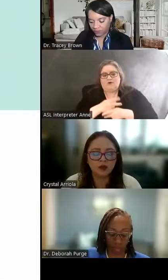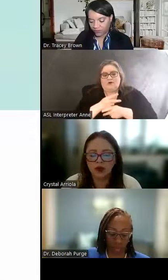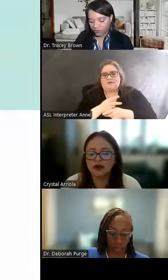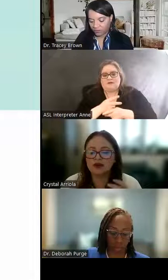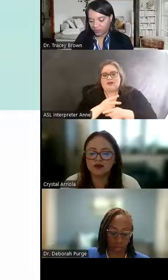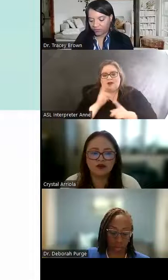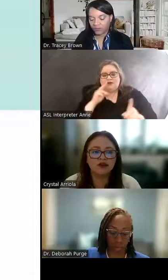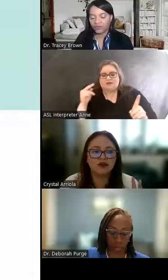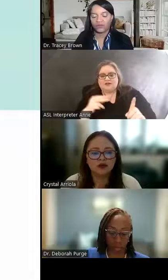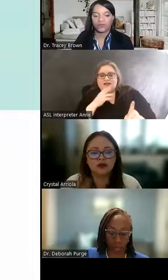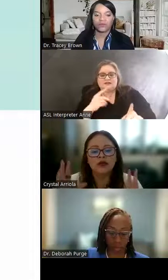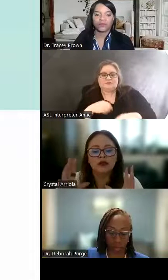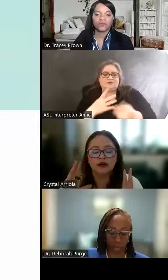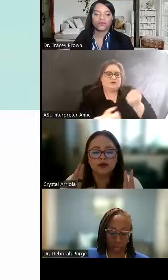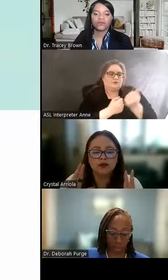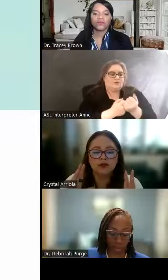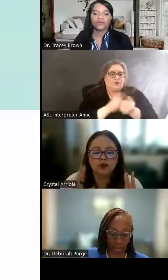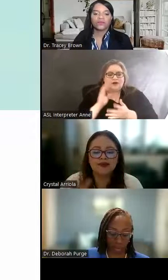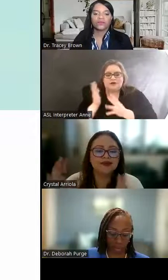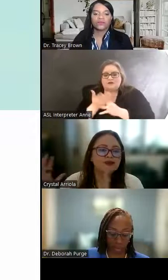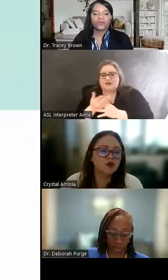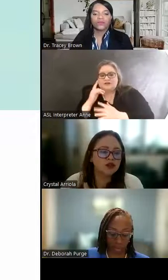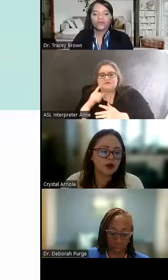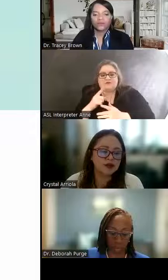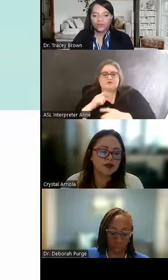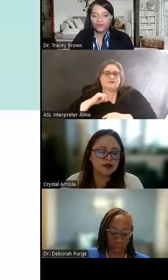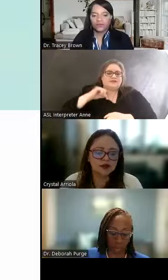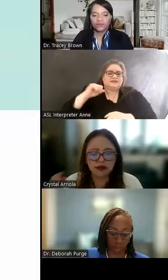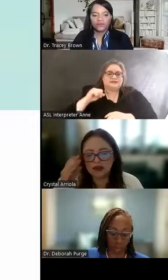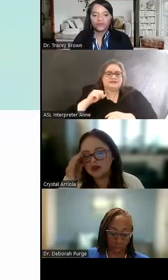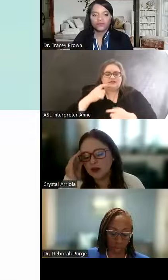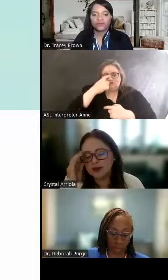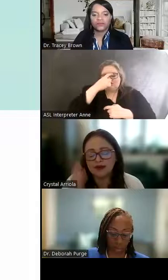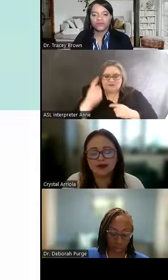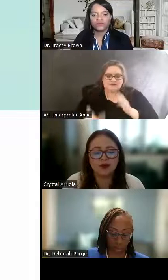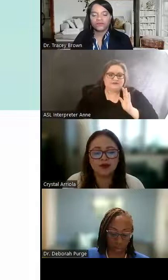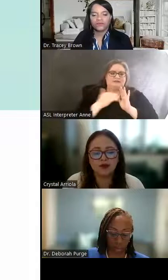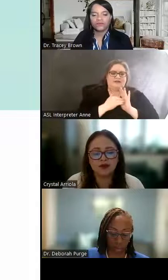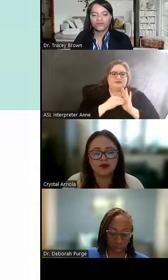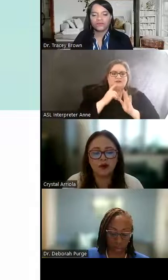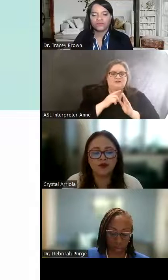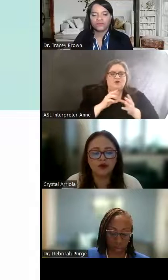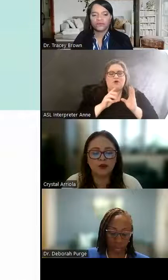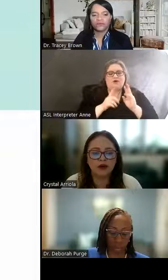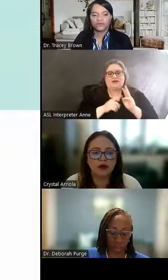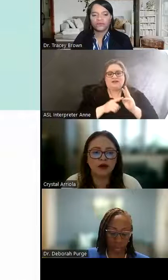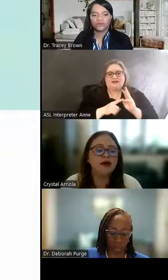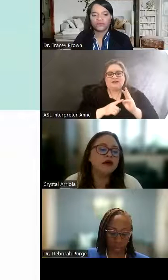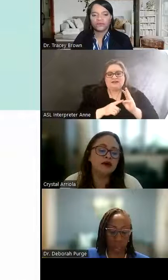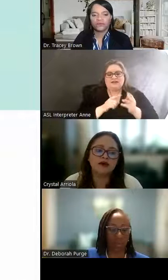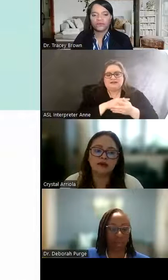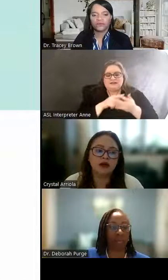providing support and intervention to resist re-traumatization. And so the 6 principles of trauma-informed